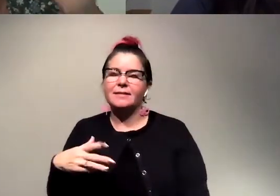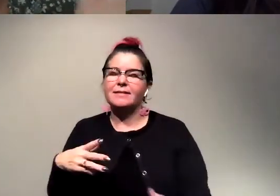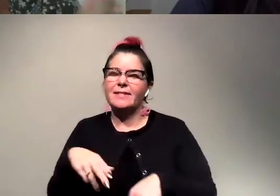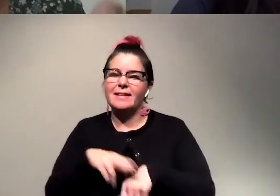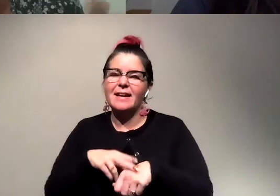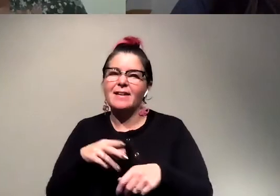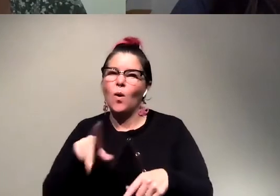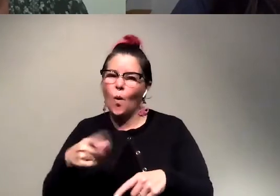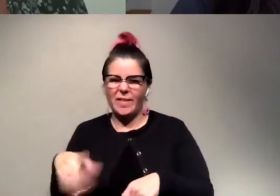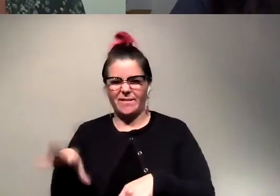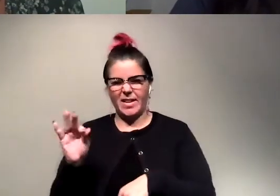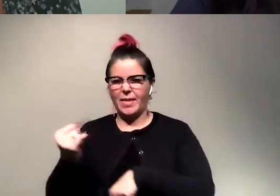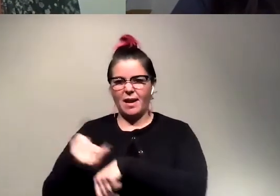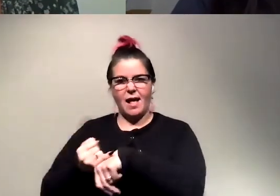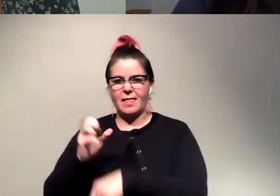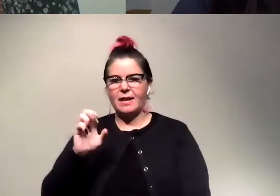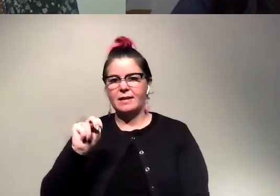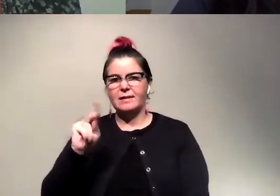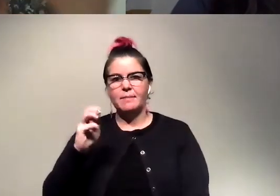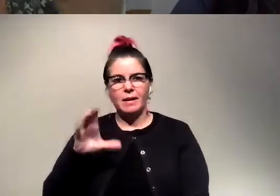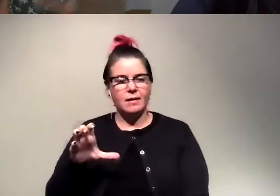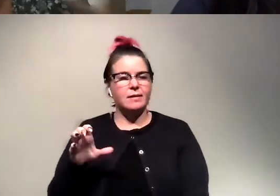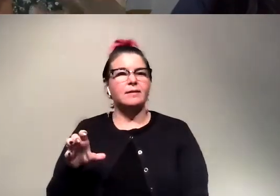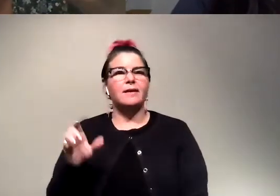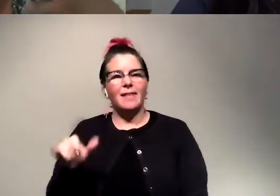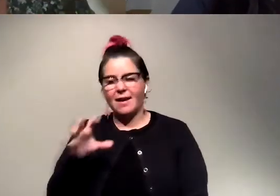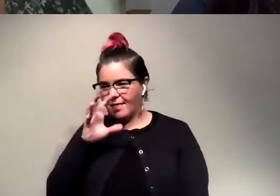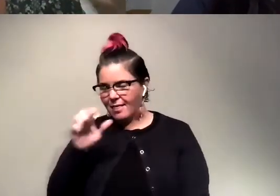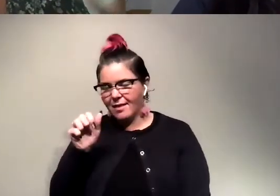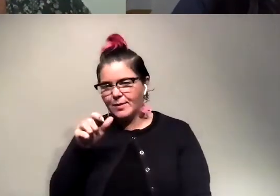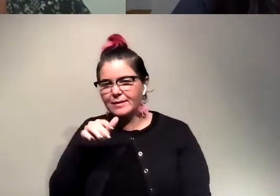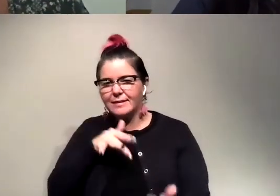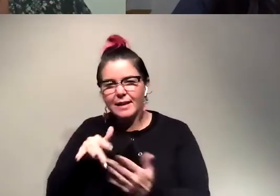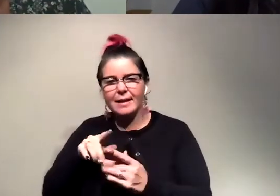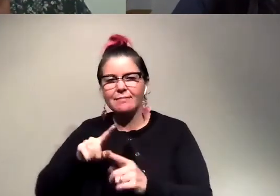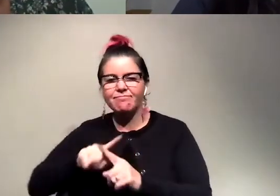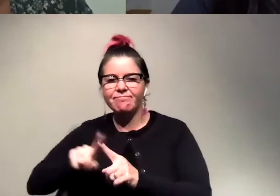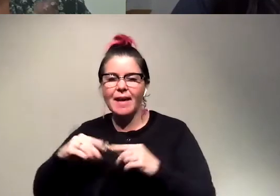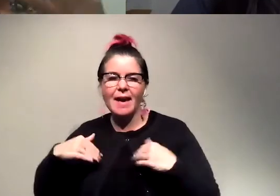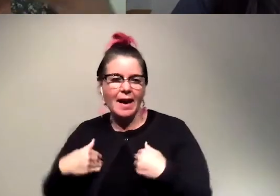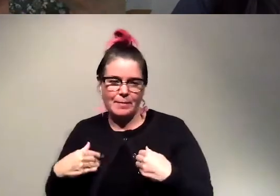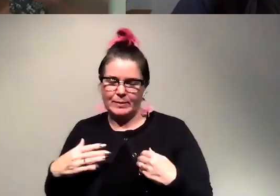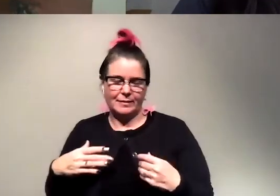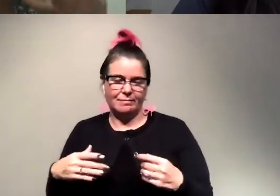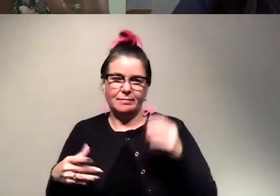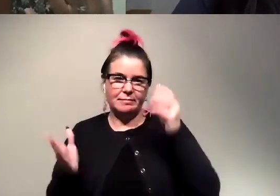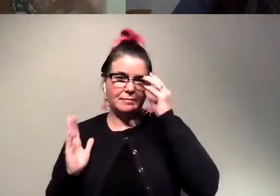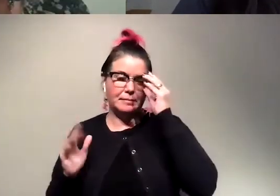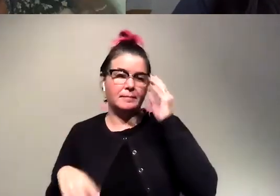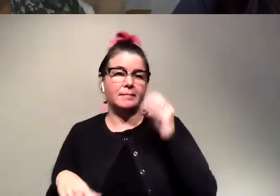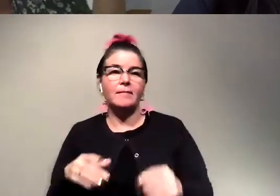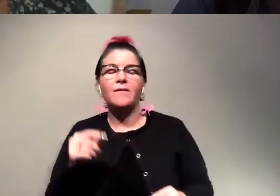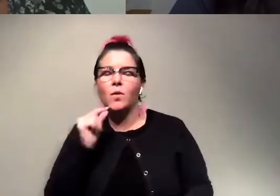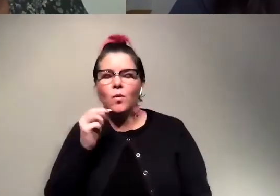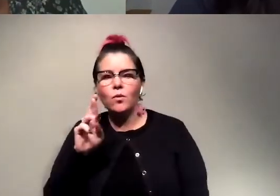only found on my island. And that's what got me into studying animals to begin with. And we also have a lot of really cool reptiles.